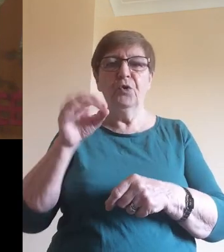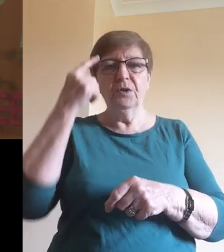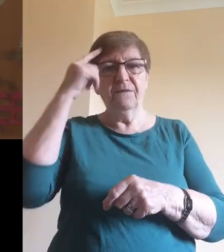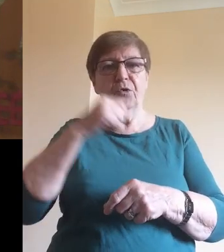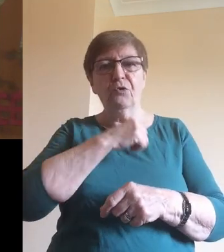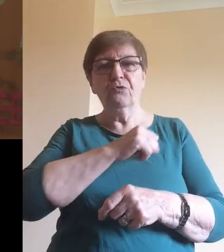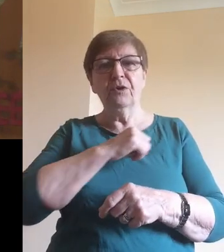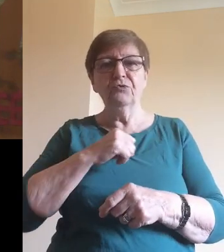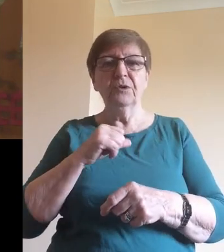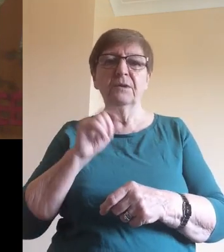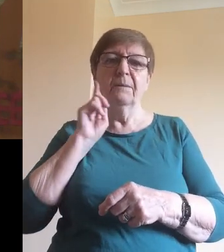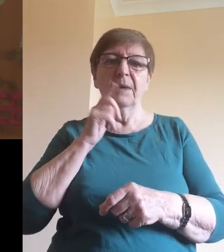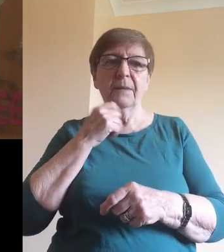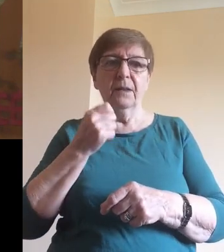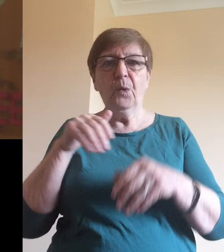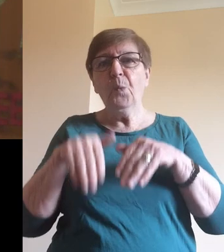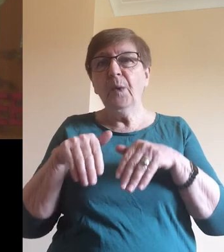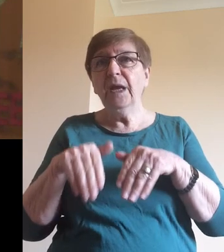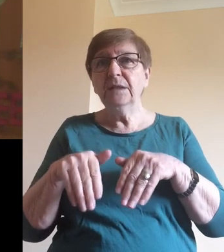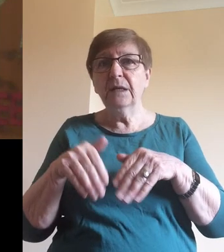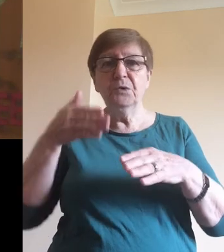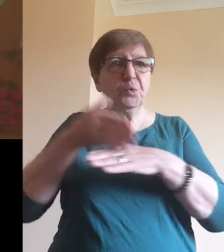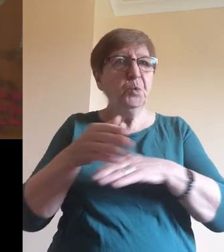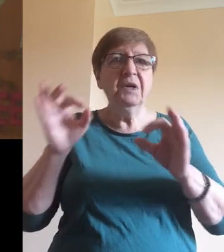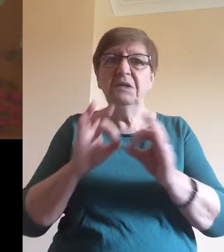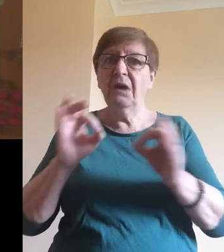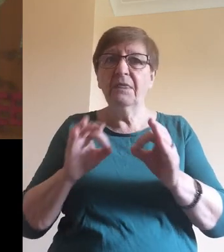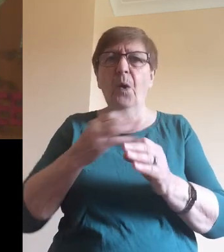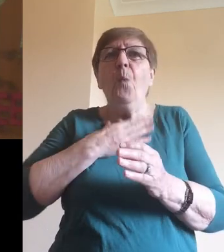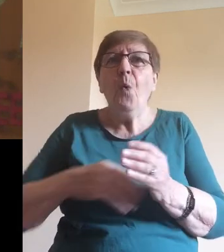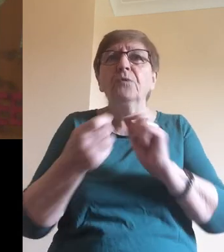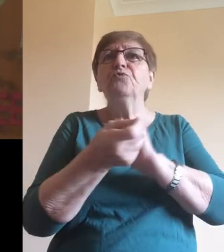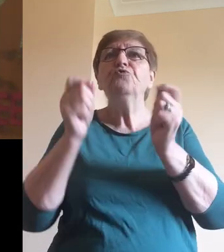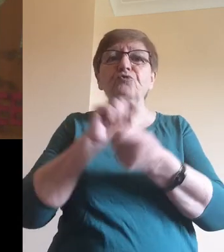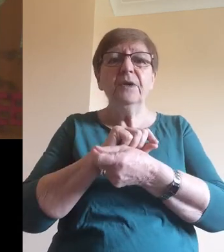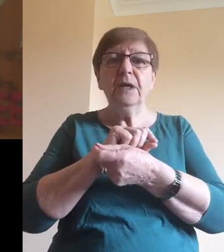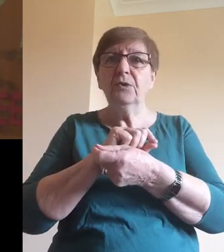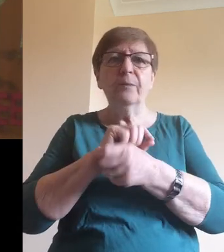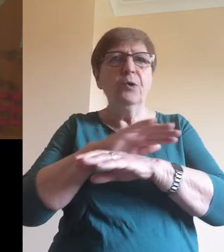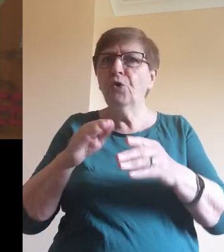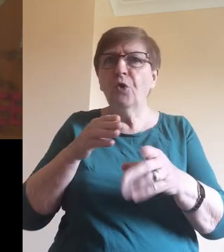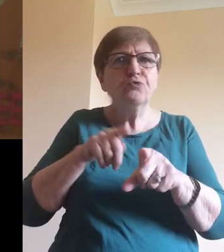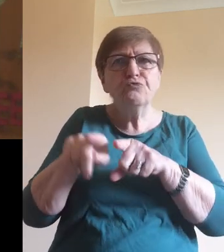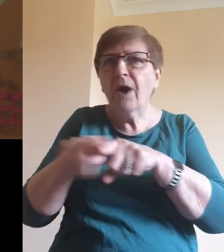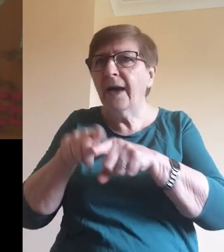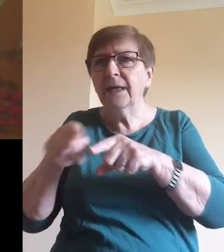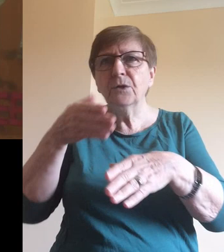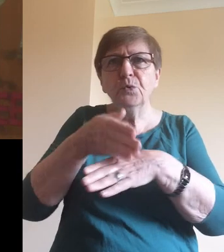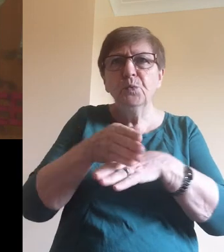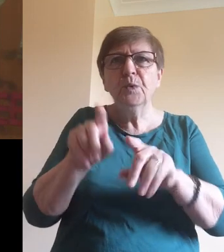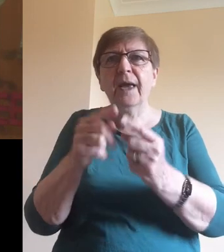Waiting and inactivity, longing for change but not giving ourselves to seeking change, are not